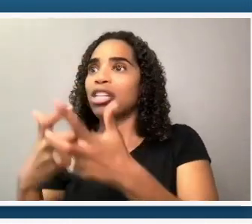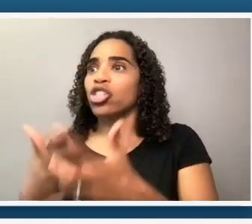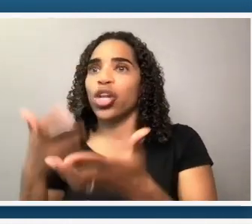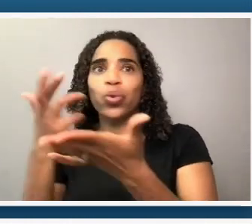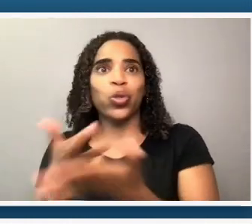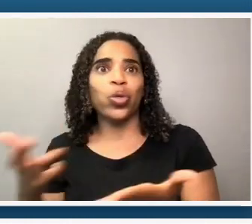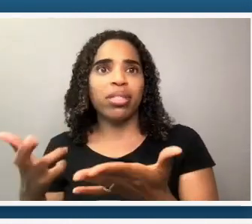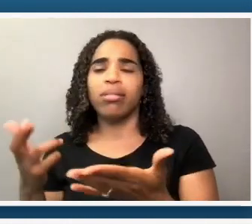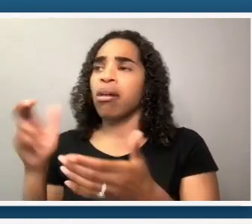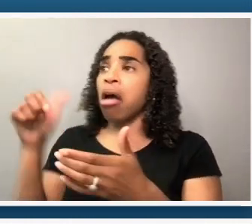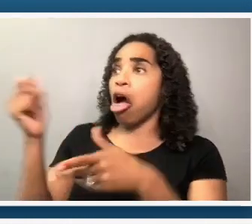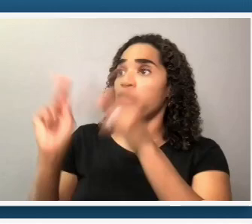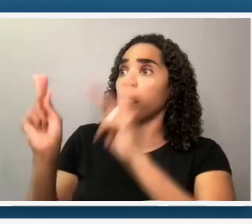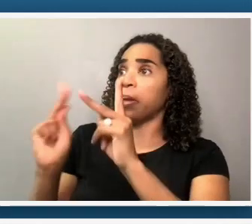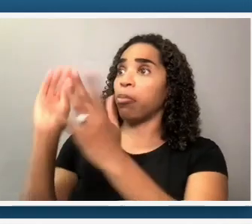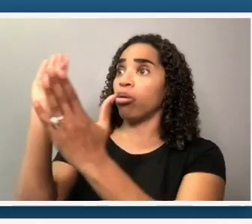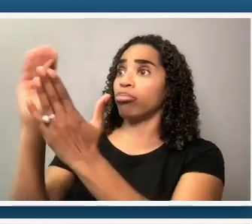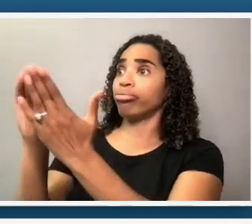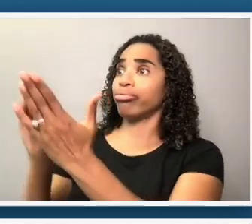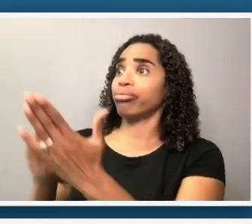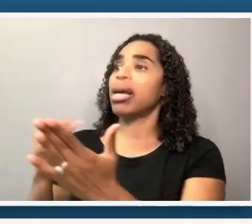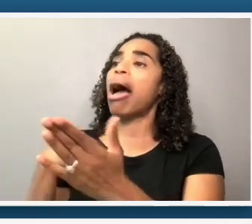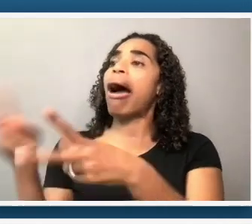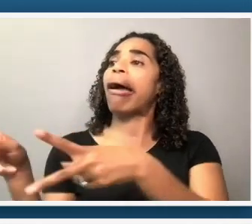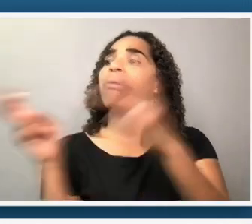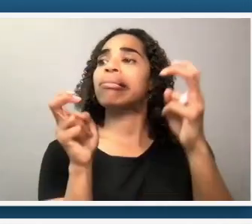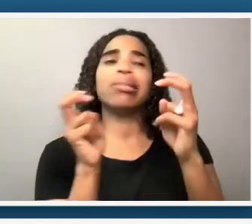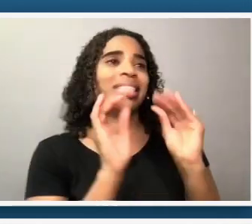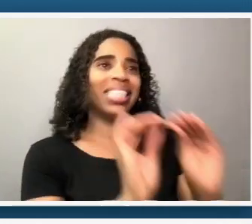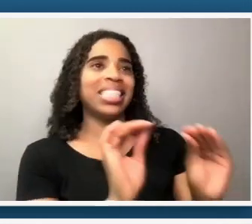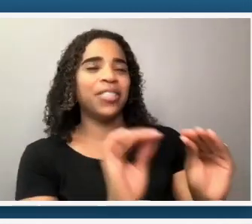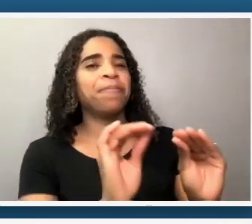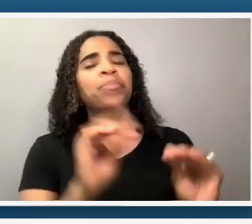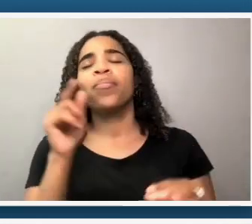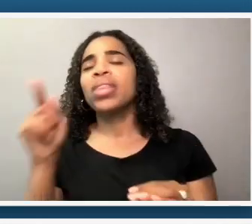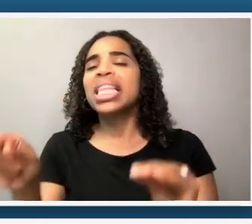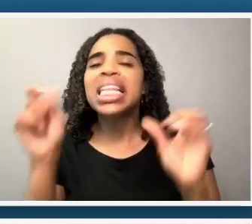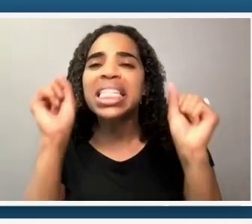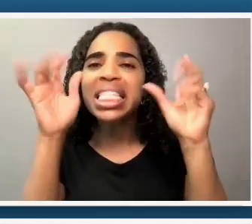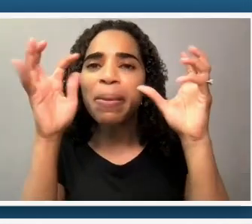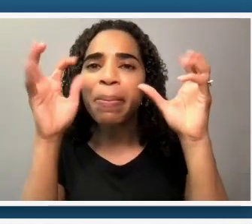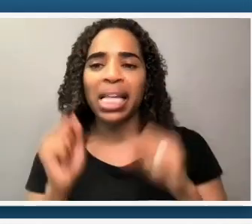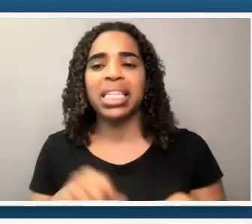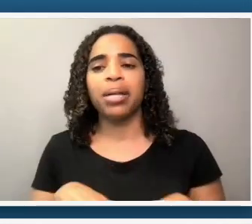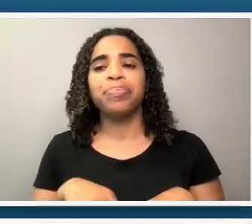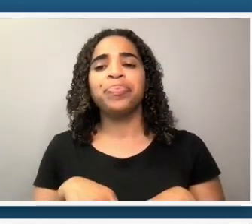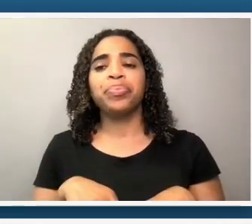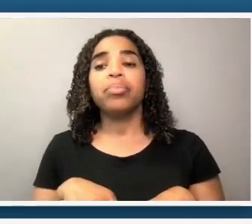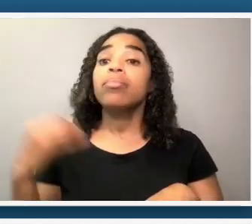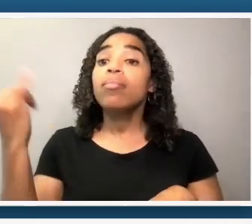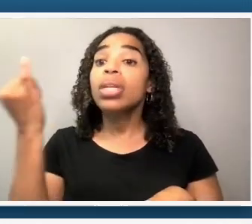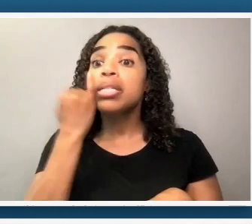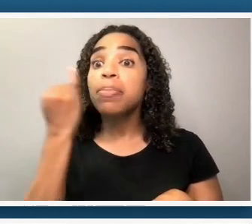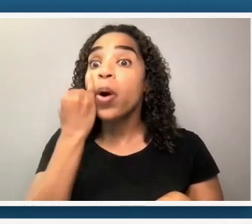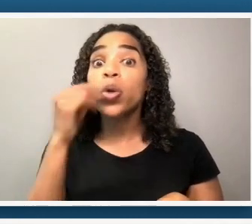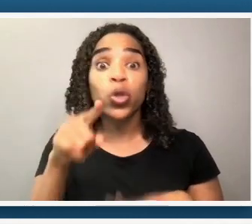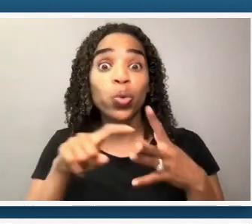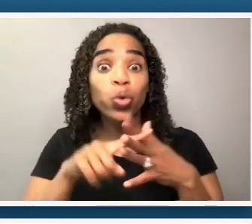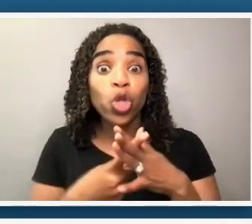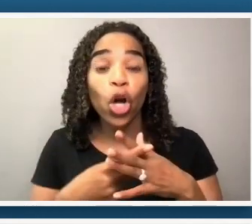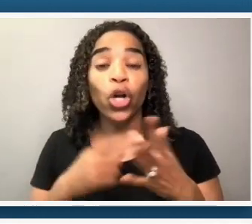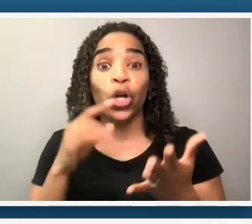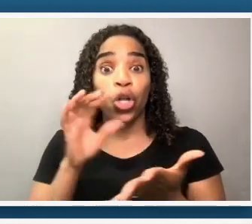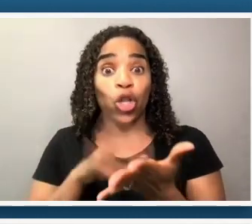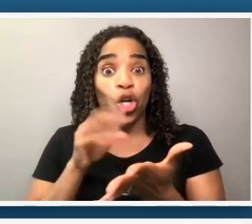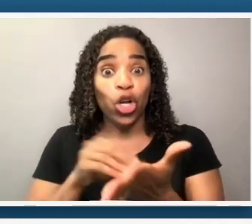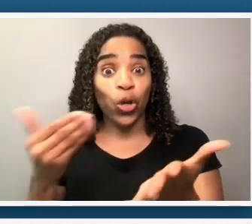collections. That's one of the amazing pieces of this, that if you are like me and you're sort of starting from